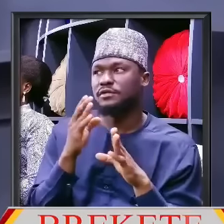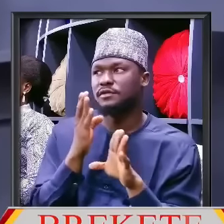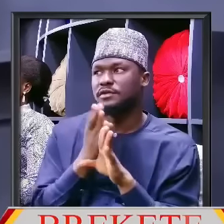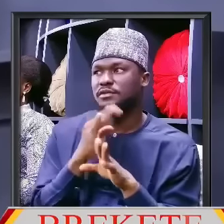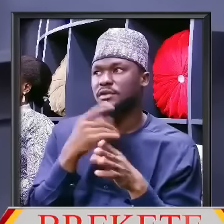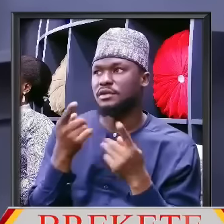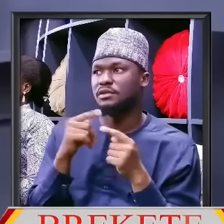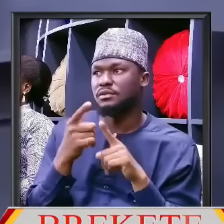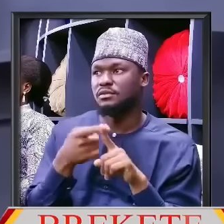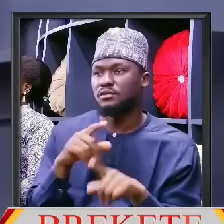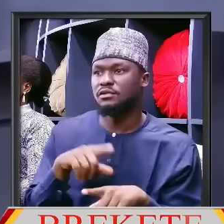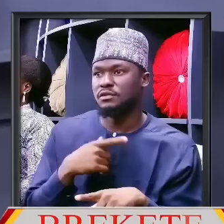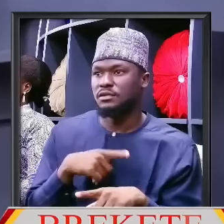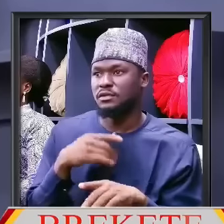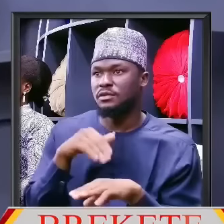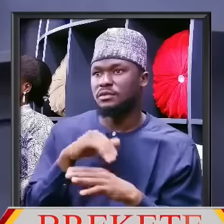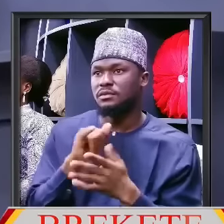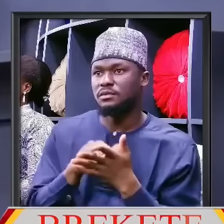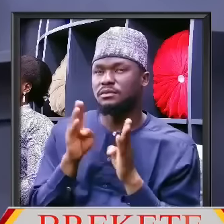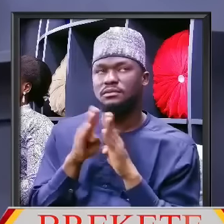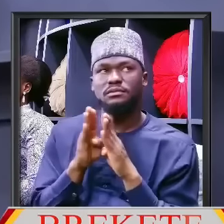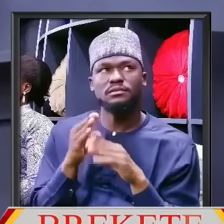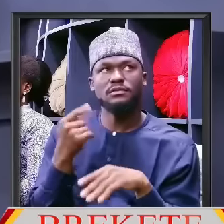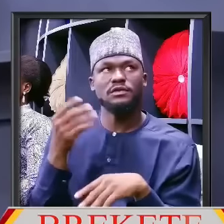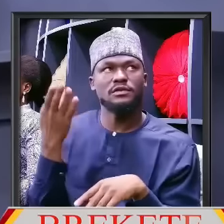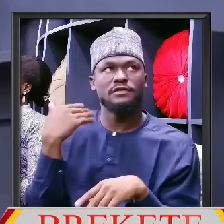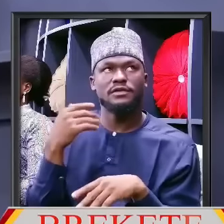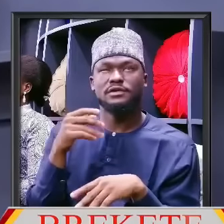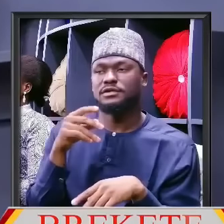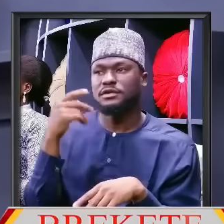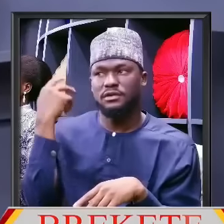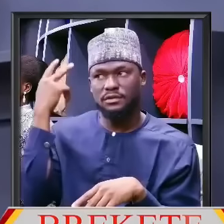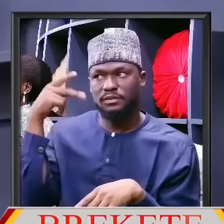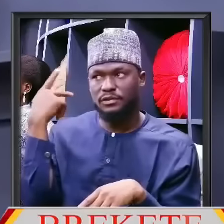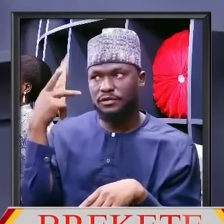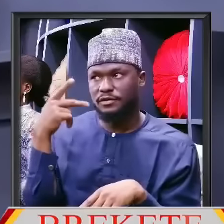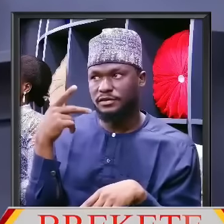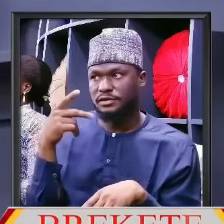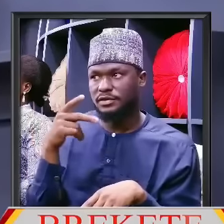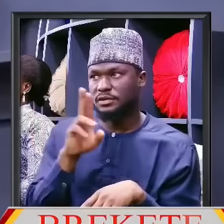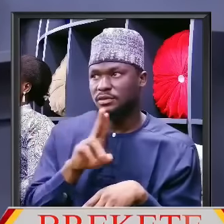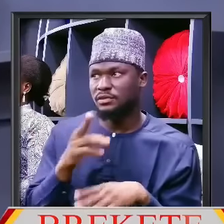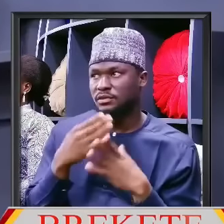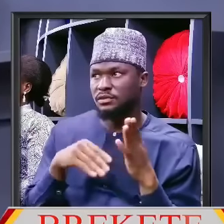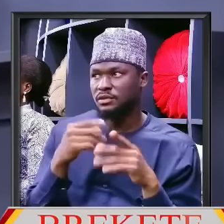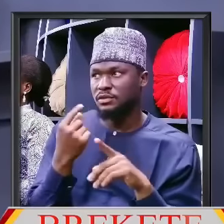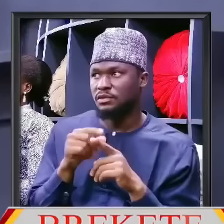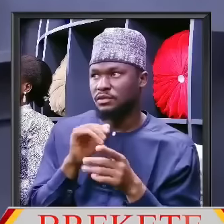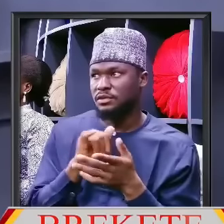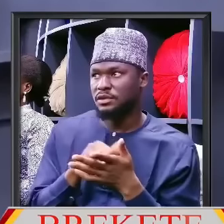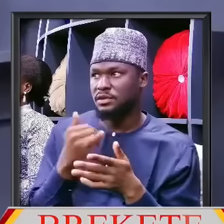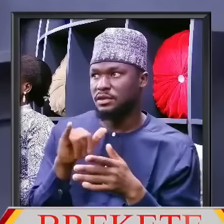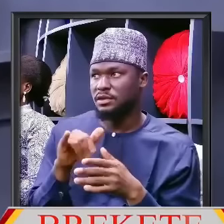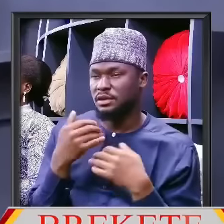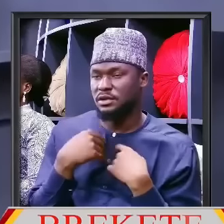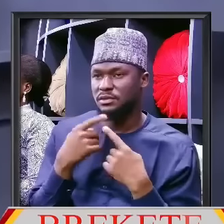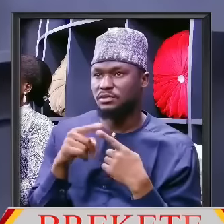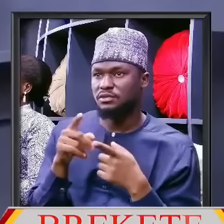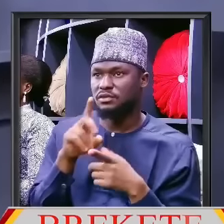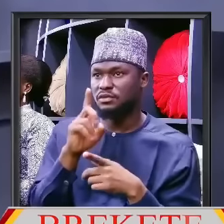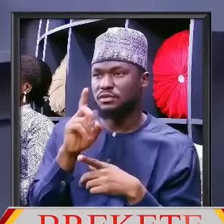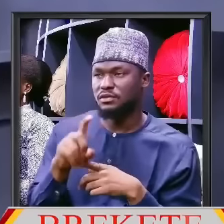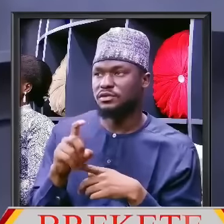Lagos. At that meeting, the former provost used some words that they had to caution him. He said,